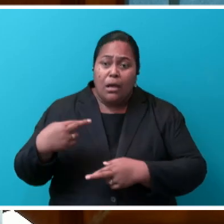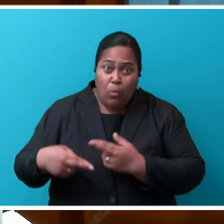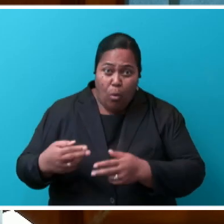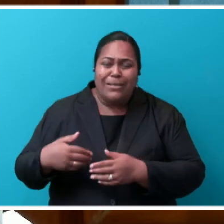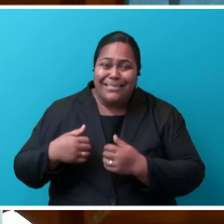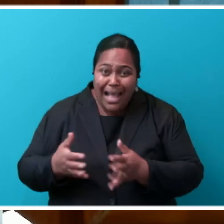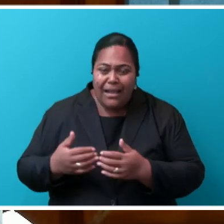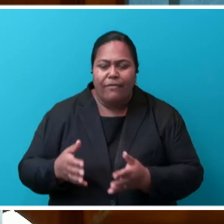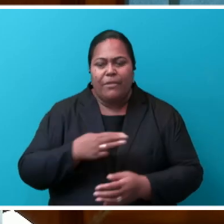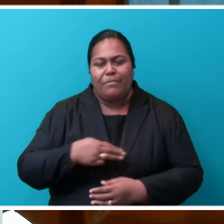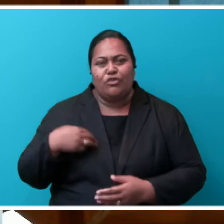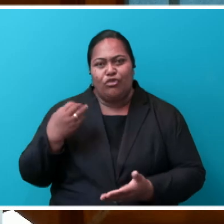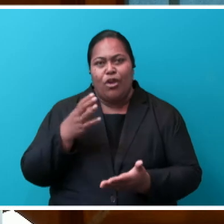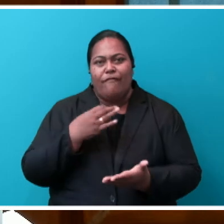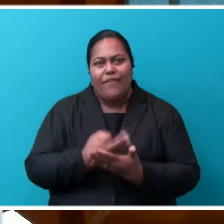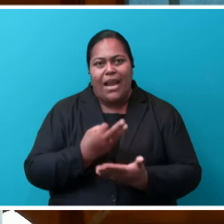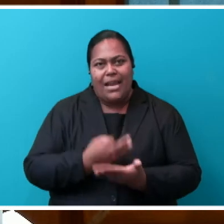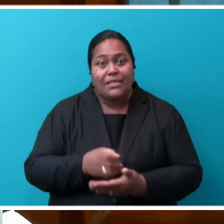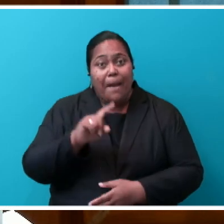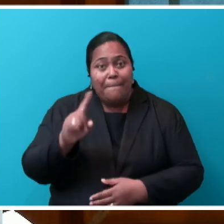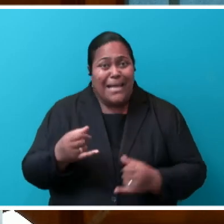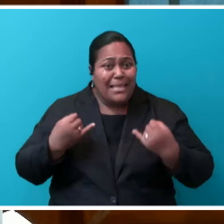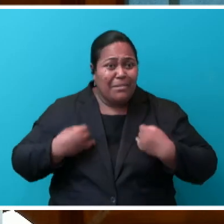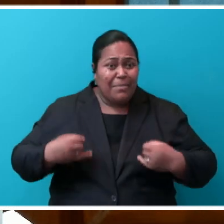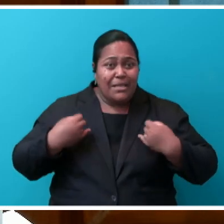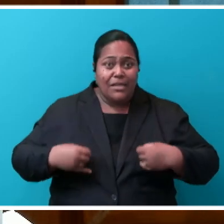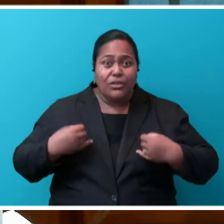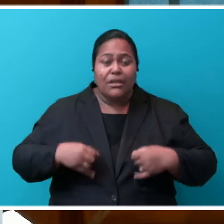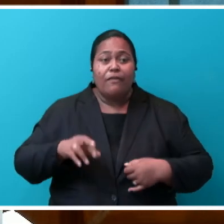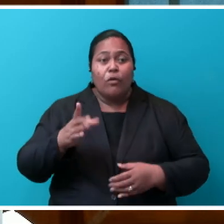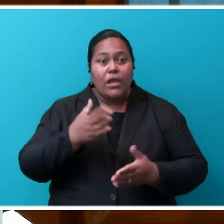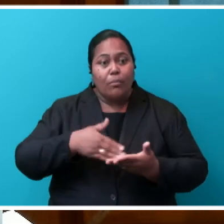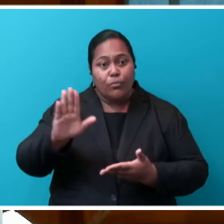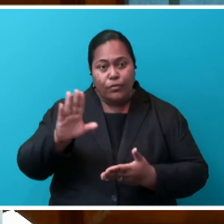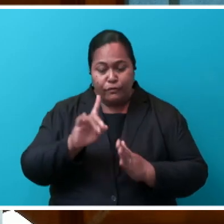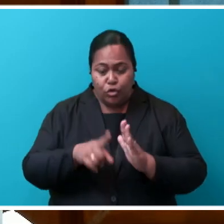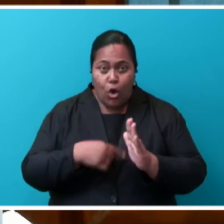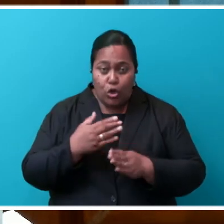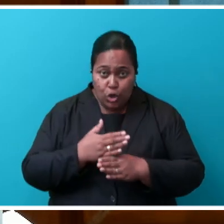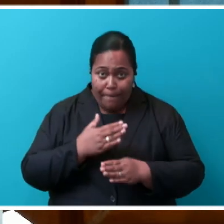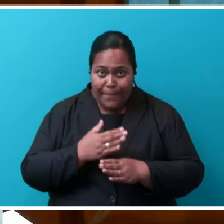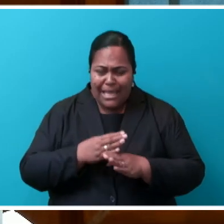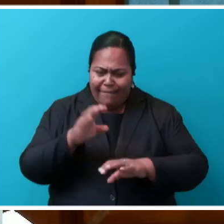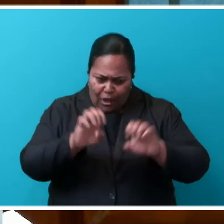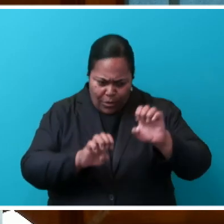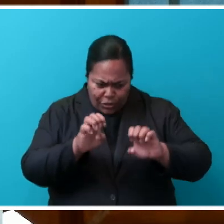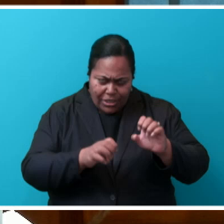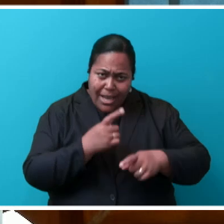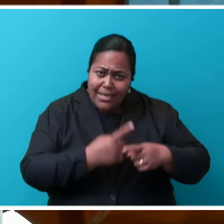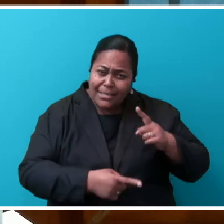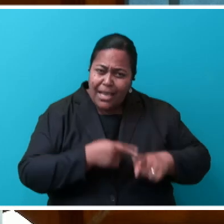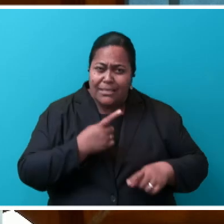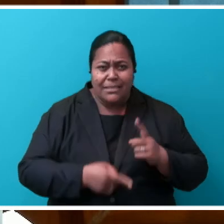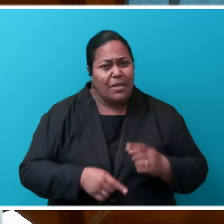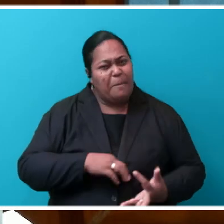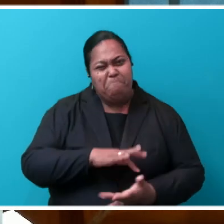Finance. However, the implementation of the approved job evaluation exercise for correctional officers had generated mixed